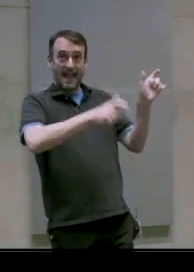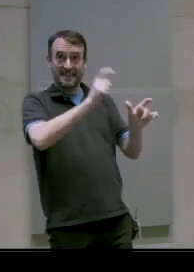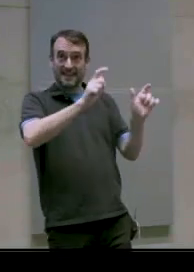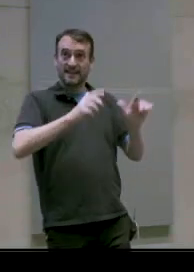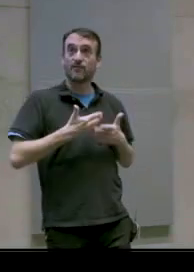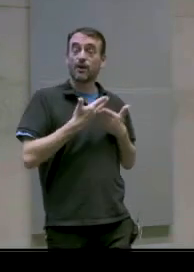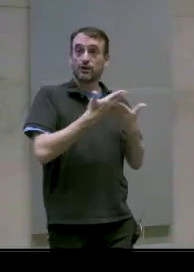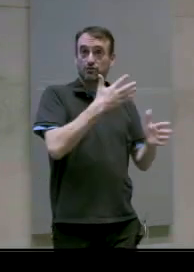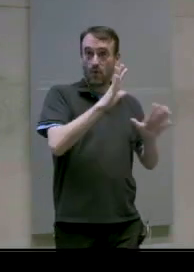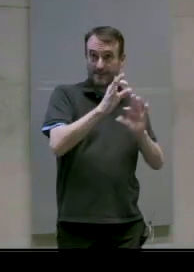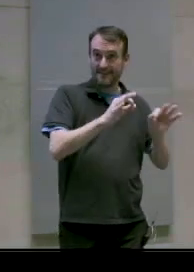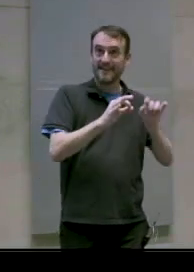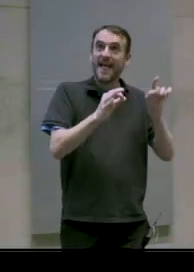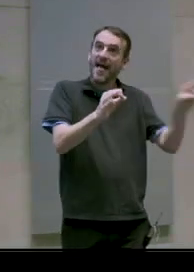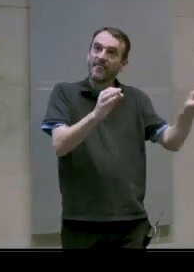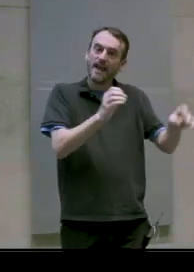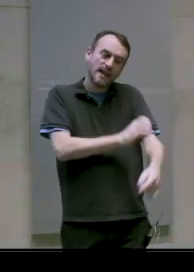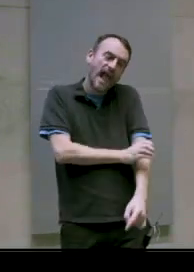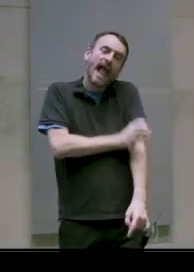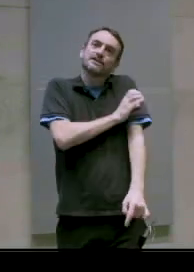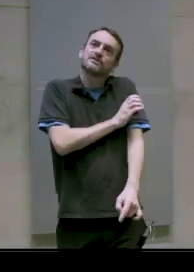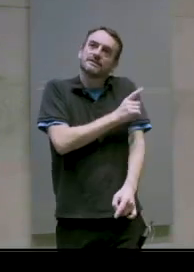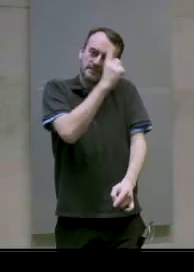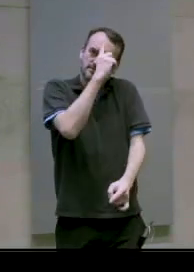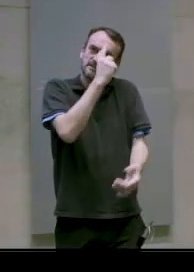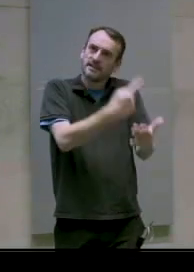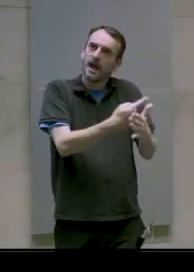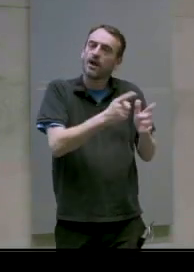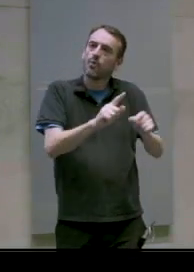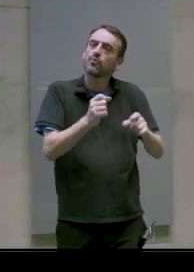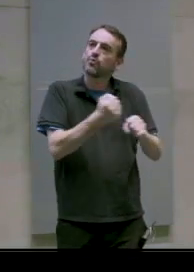and the agency to take these decisions. Framed as a